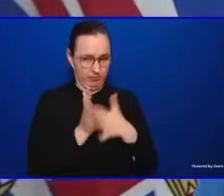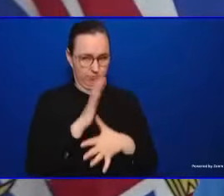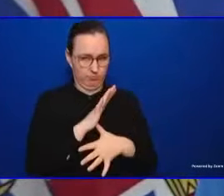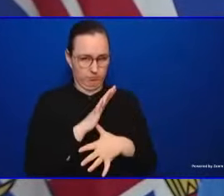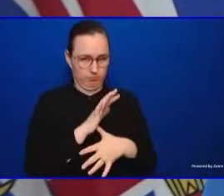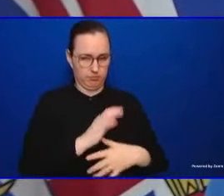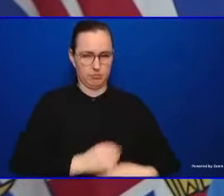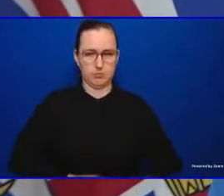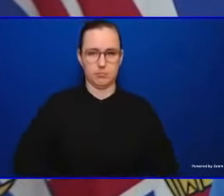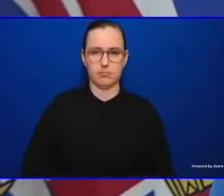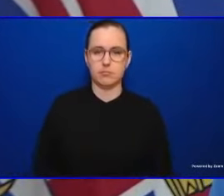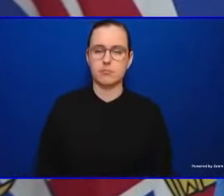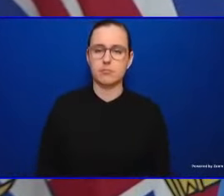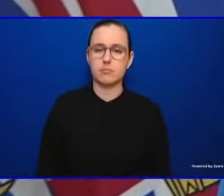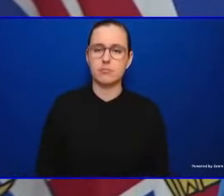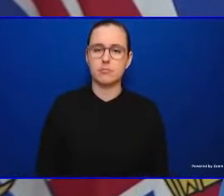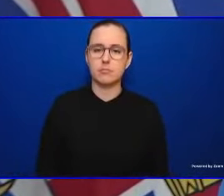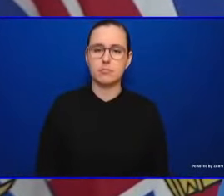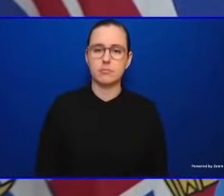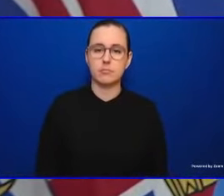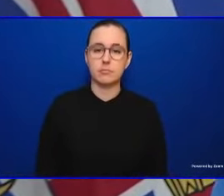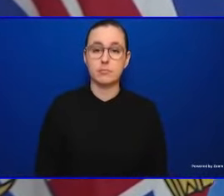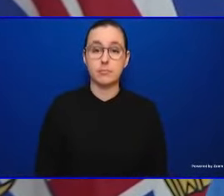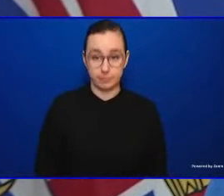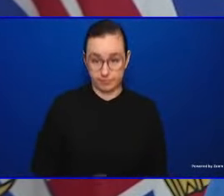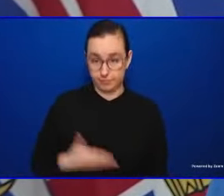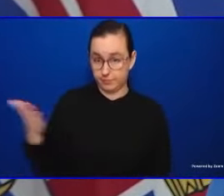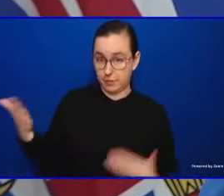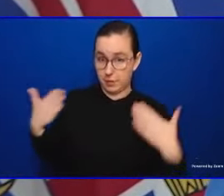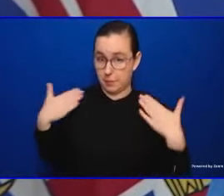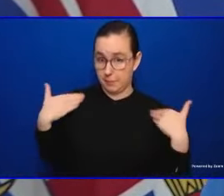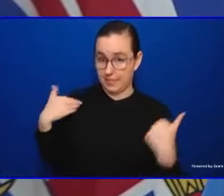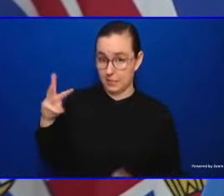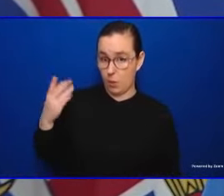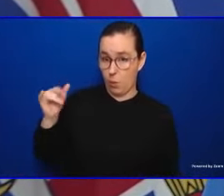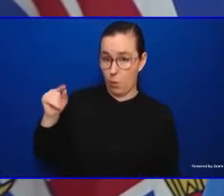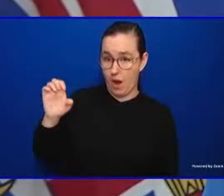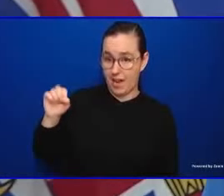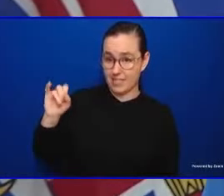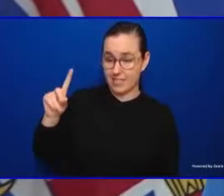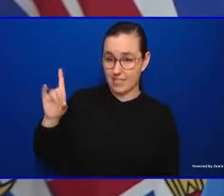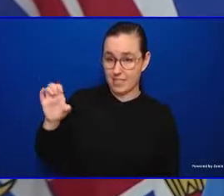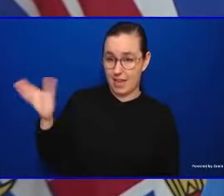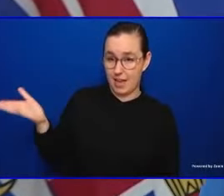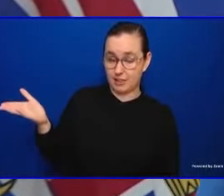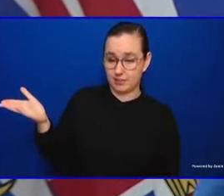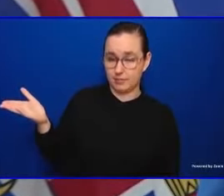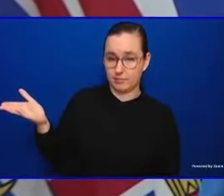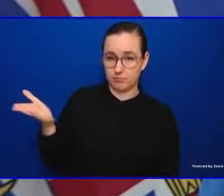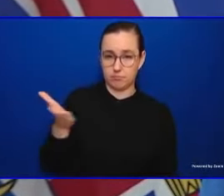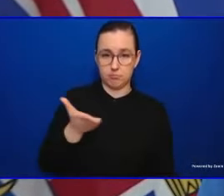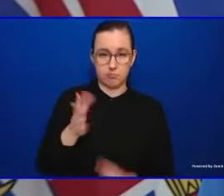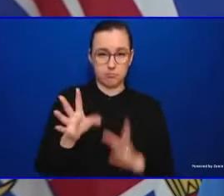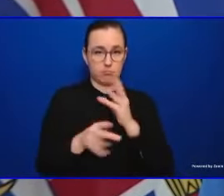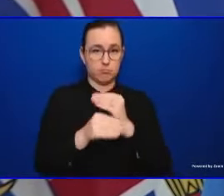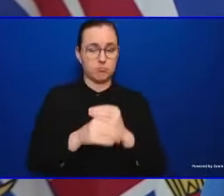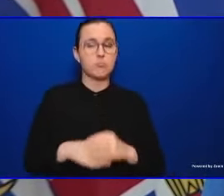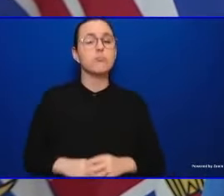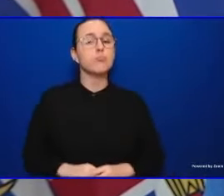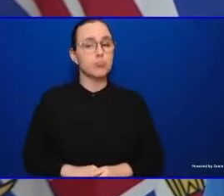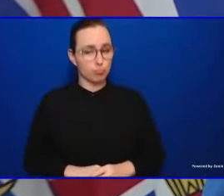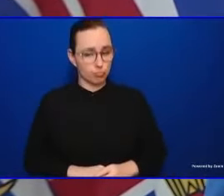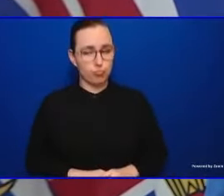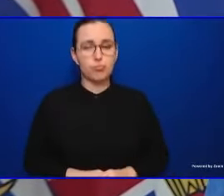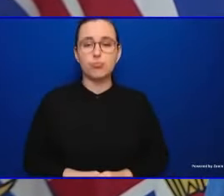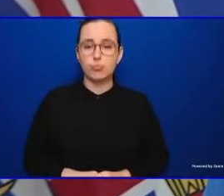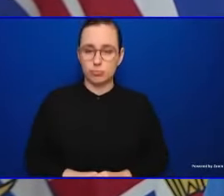Thank you, and really. Thank you, and really, just to add to Dr. Henry's comments, to say that in the education